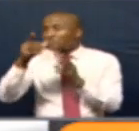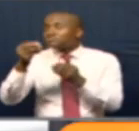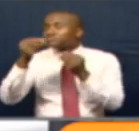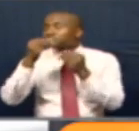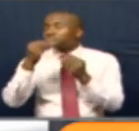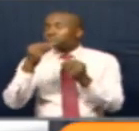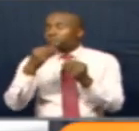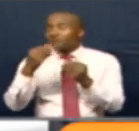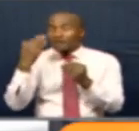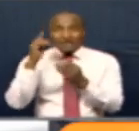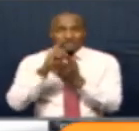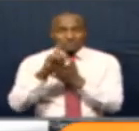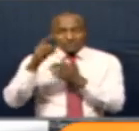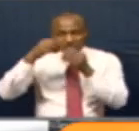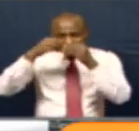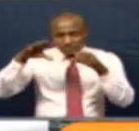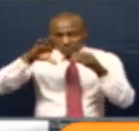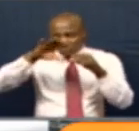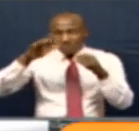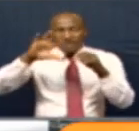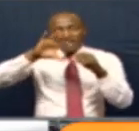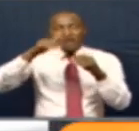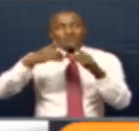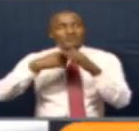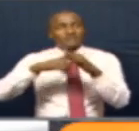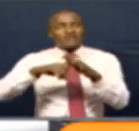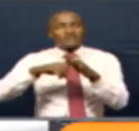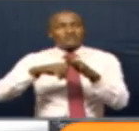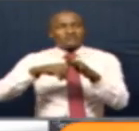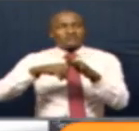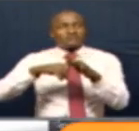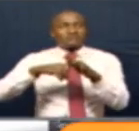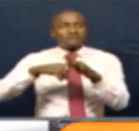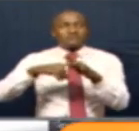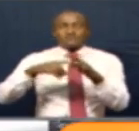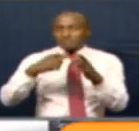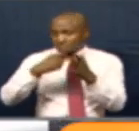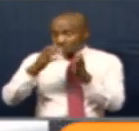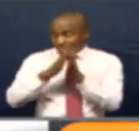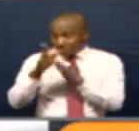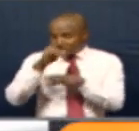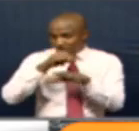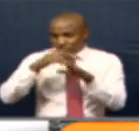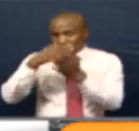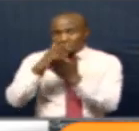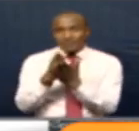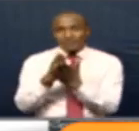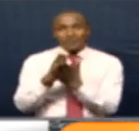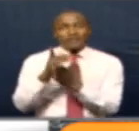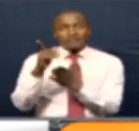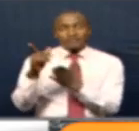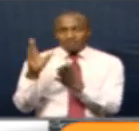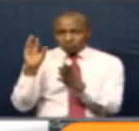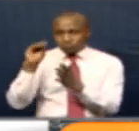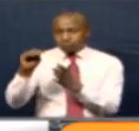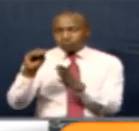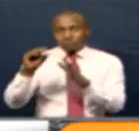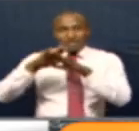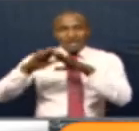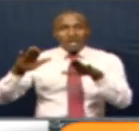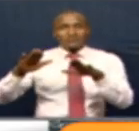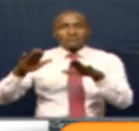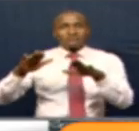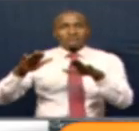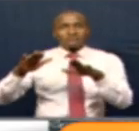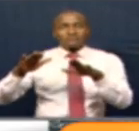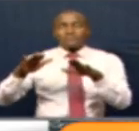saw from last week at devolution conference, counties have started signing with the national department. They putting land into play, all